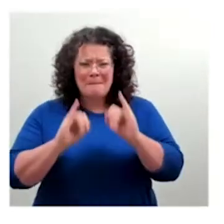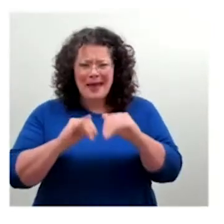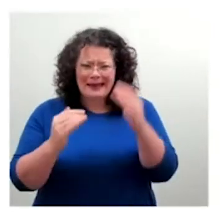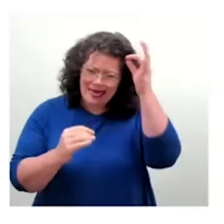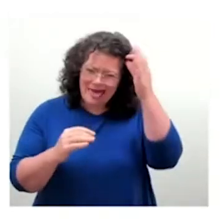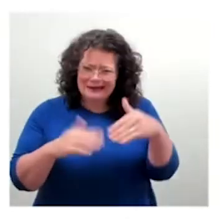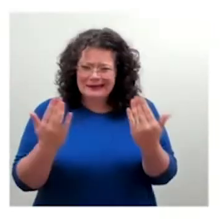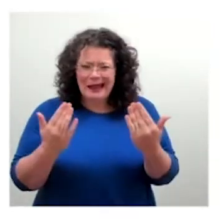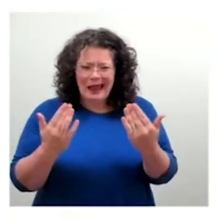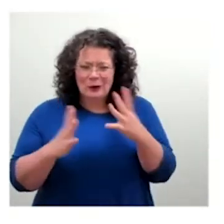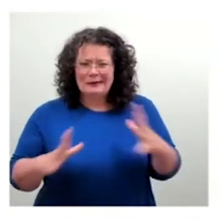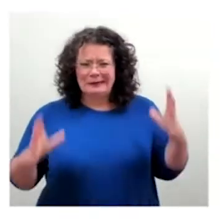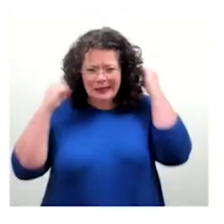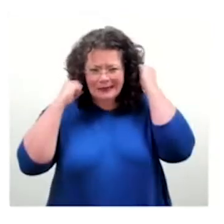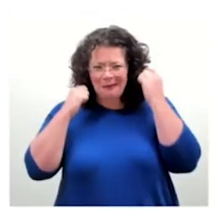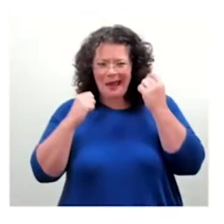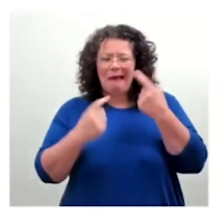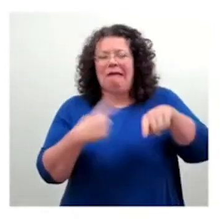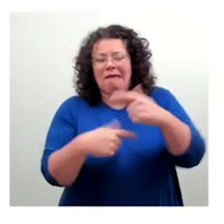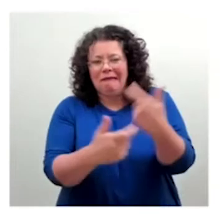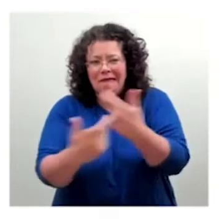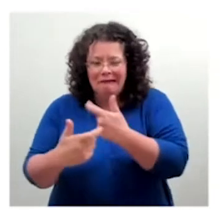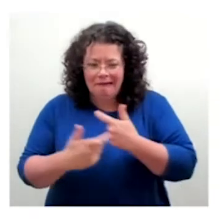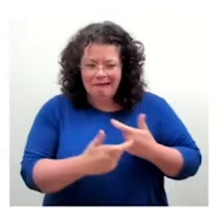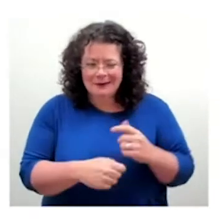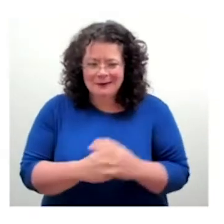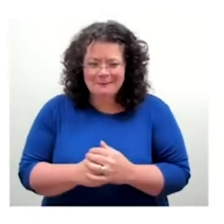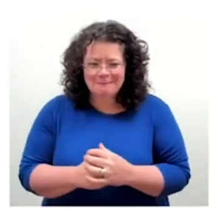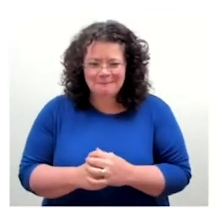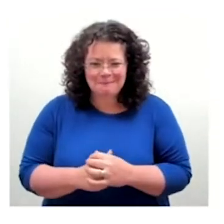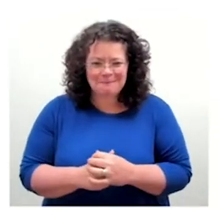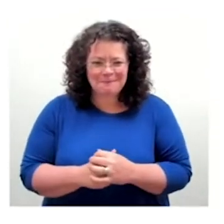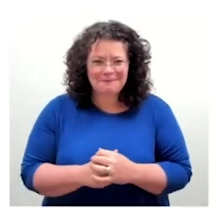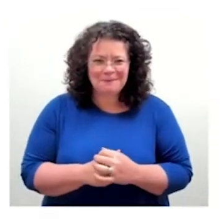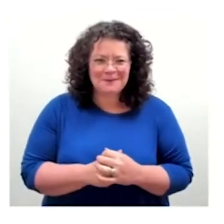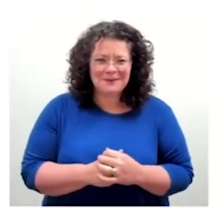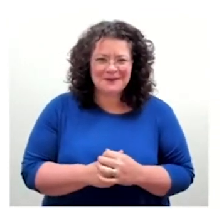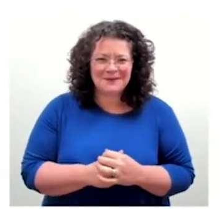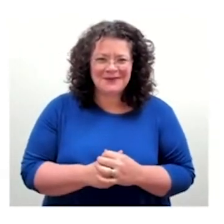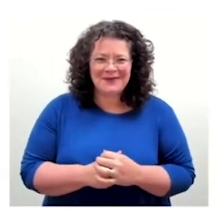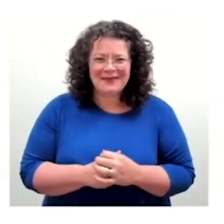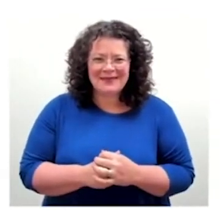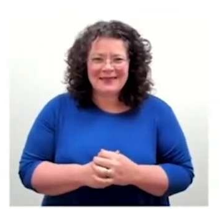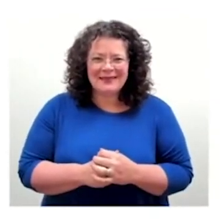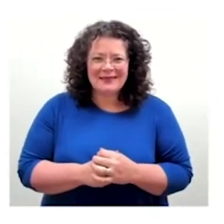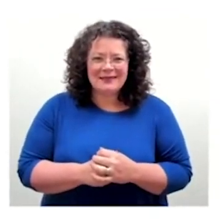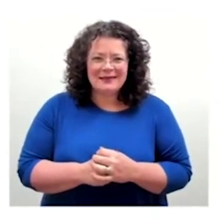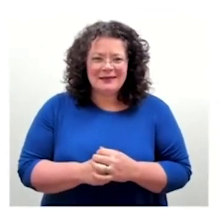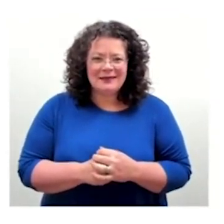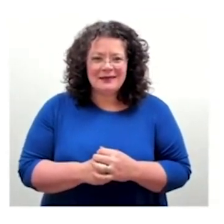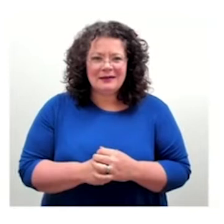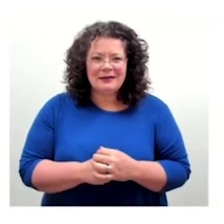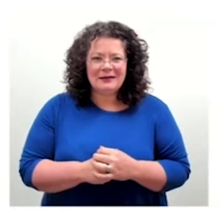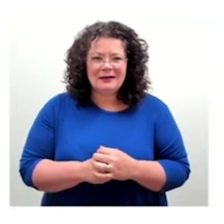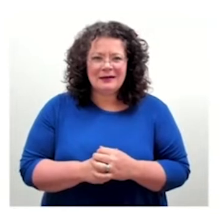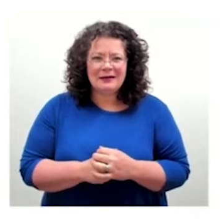Center of Excellence for Accenture. I think everyone knows Accenture as a consulting company, but I would like to give you some highlights of